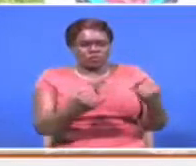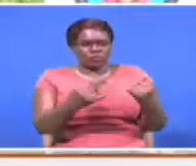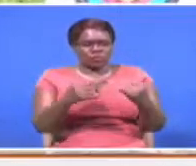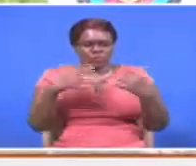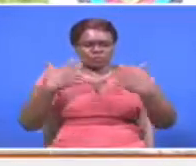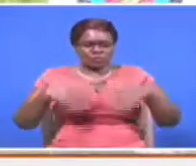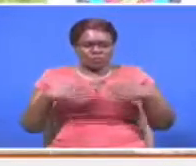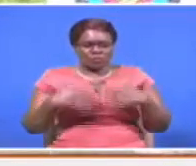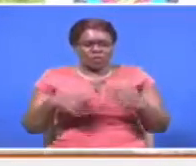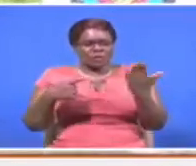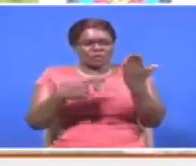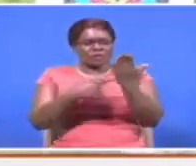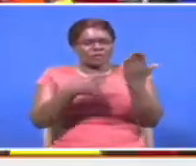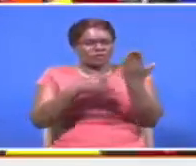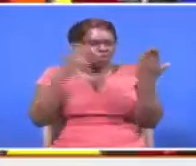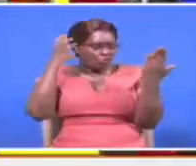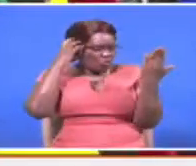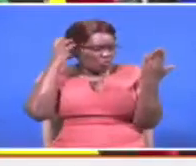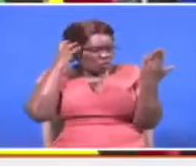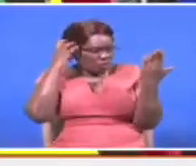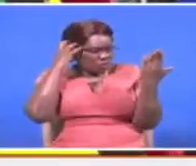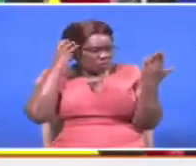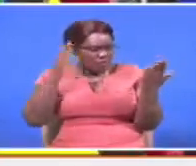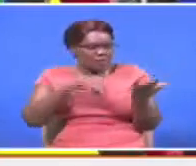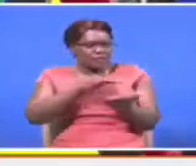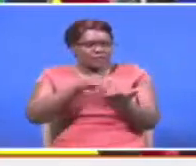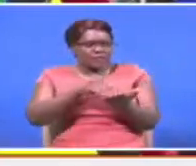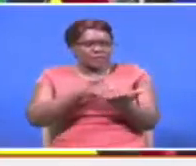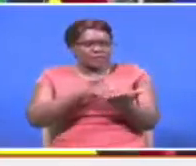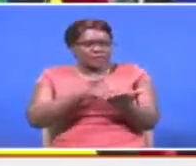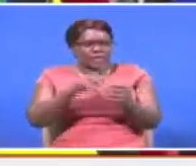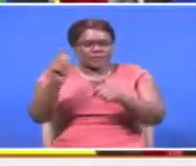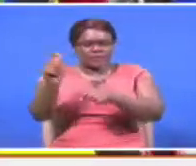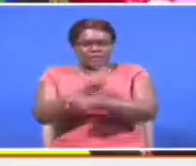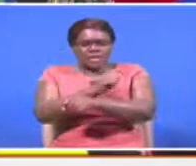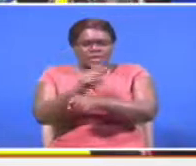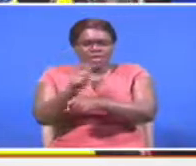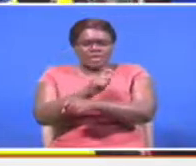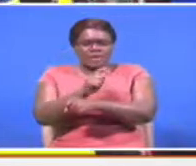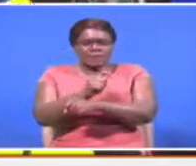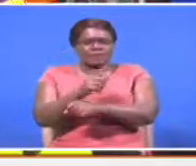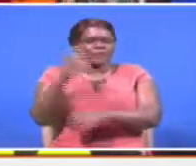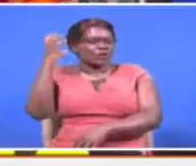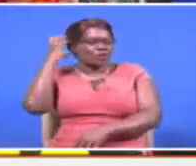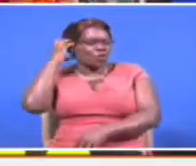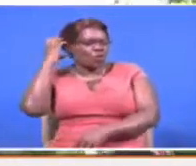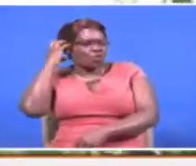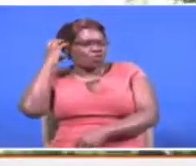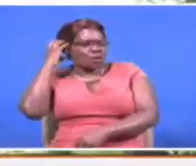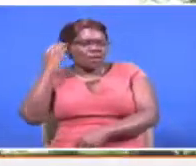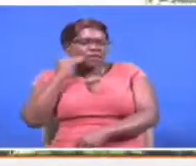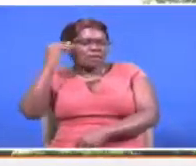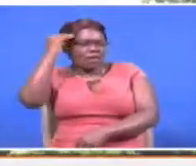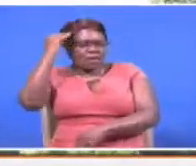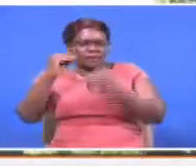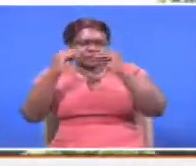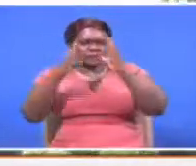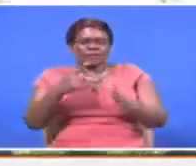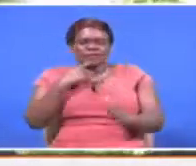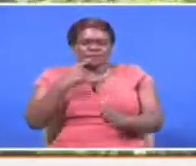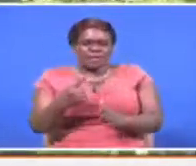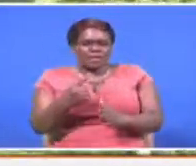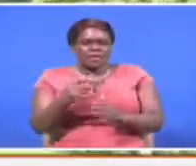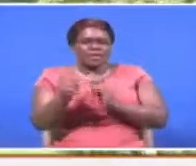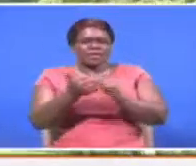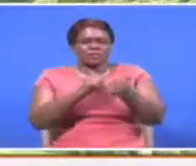to Kapsor Technical College, which is the main training center for the region. The college's chief principal says the